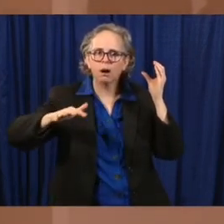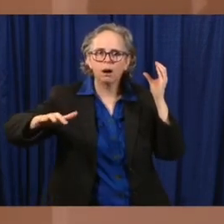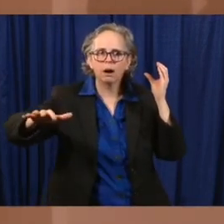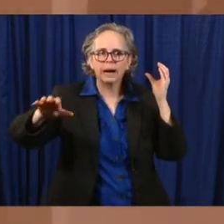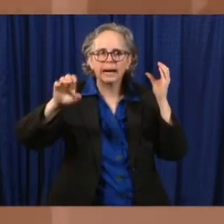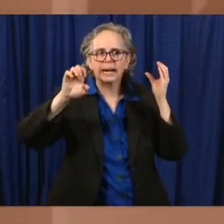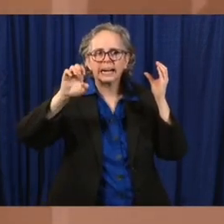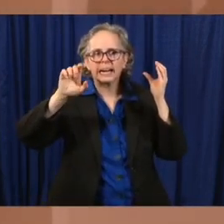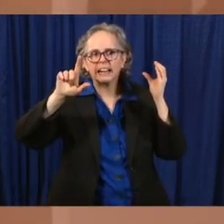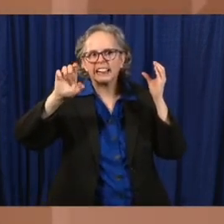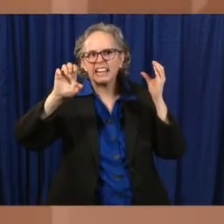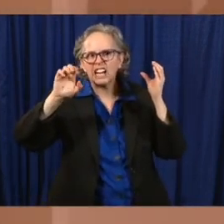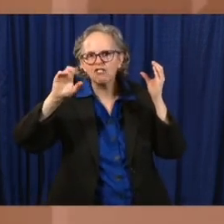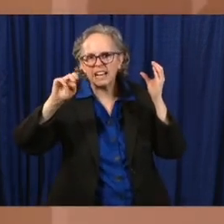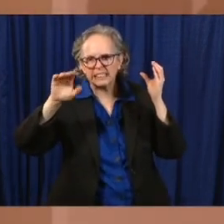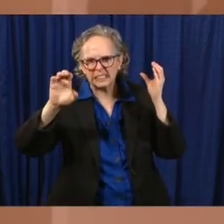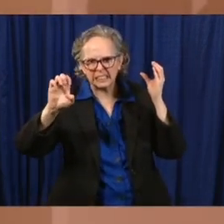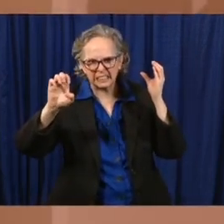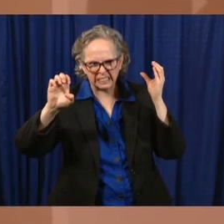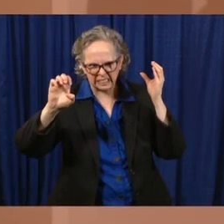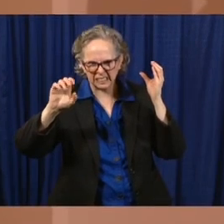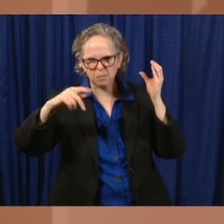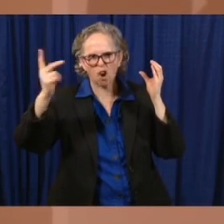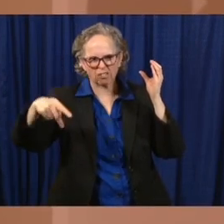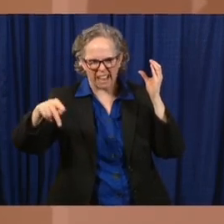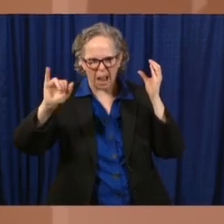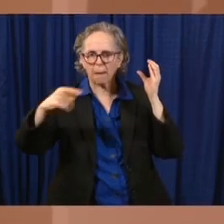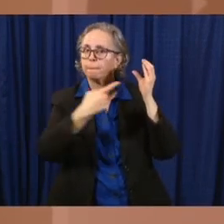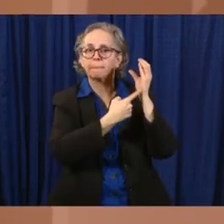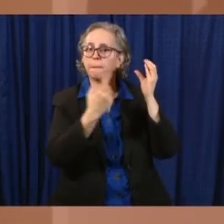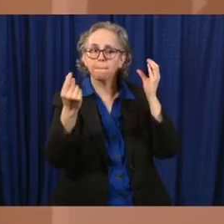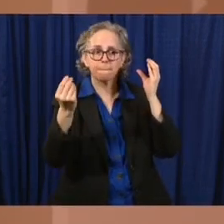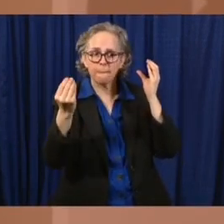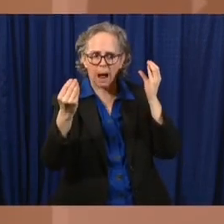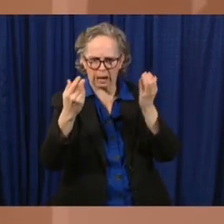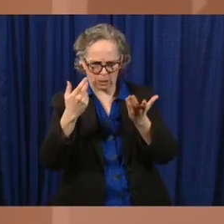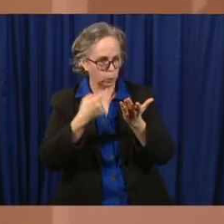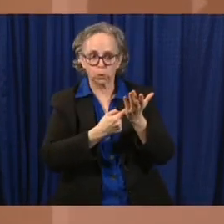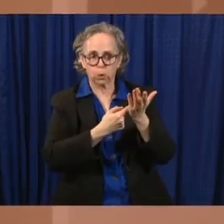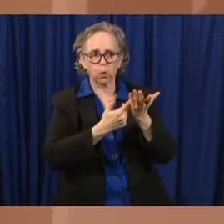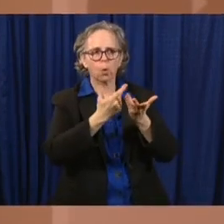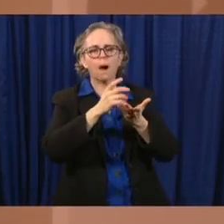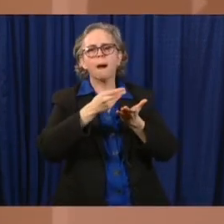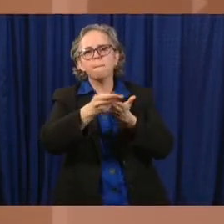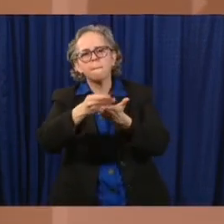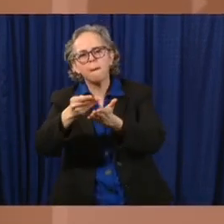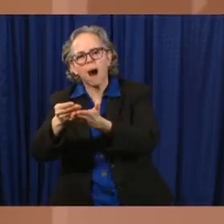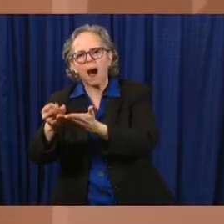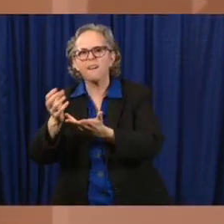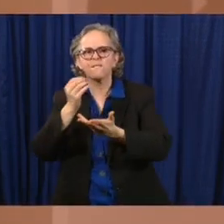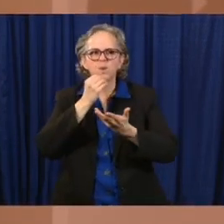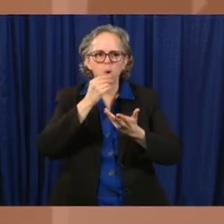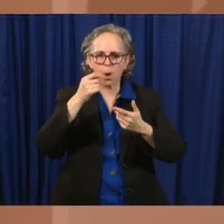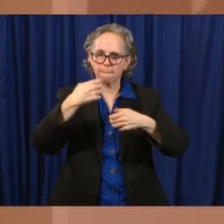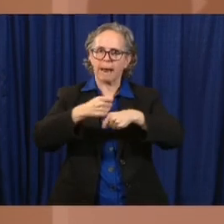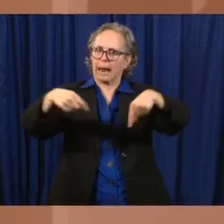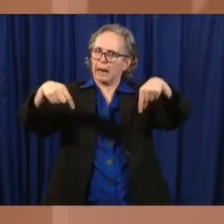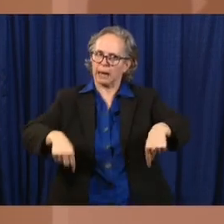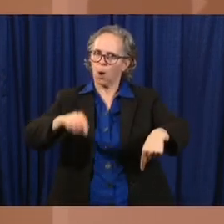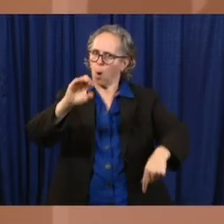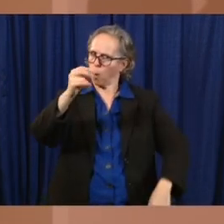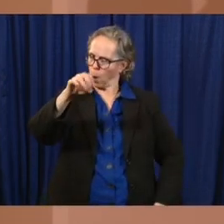of Food Banks will purchase Ohio-made commodities such as milk to distribute to food banks across Ohio. We know that the